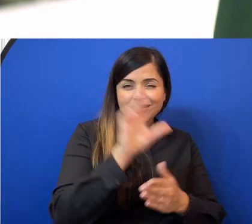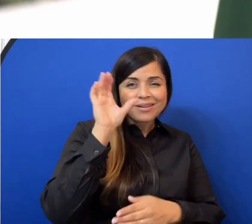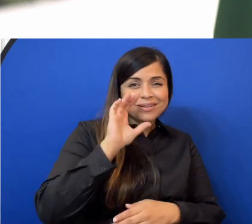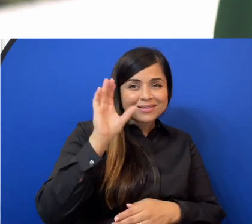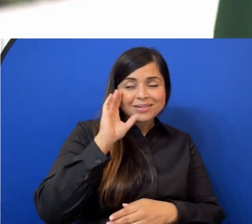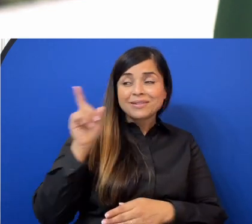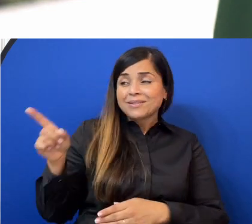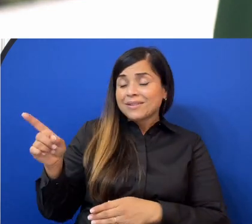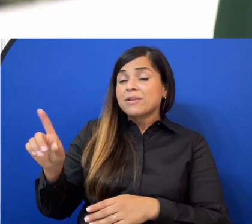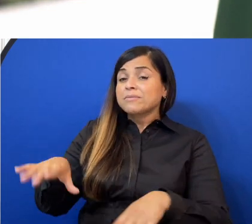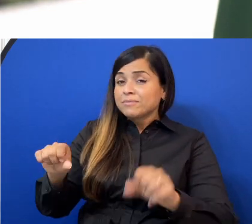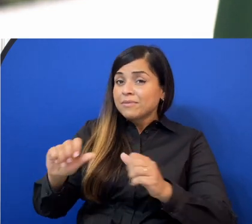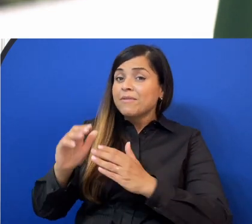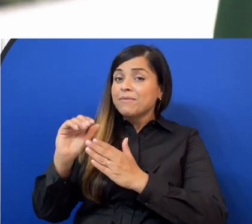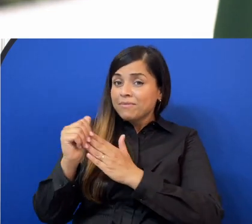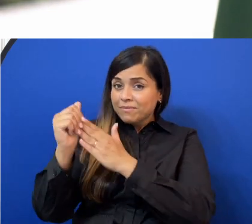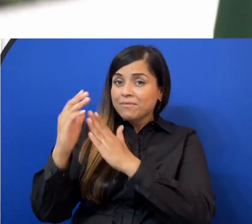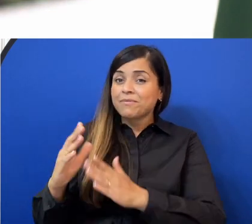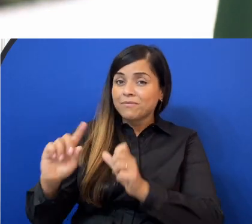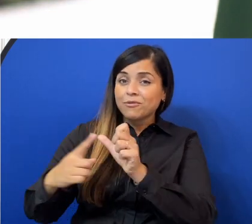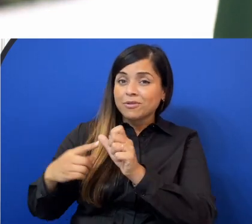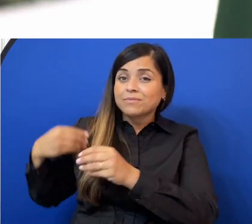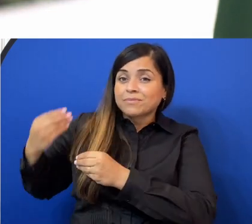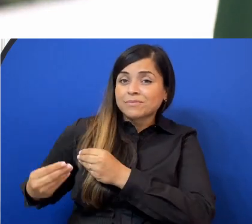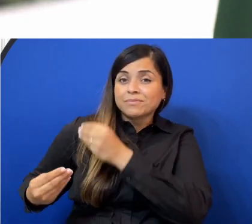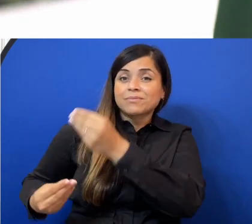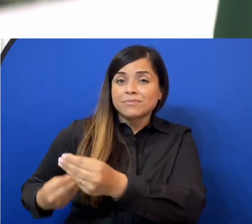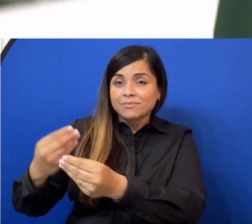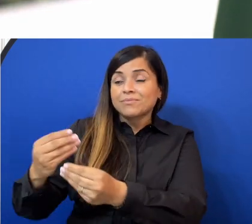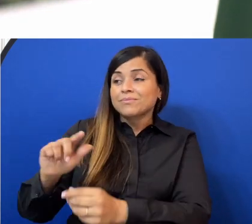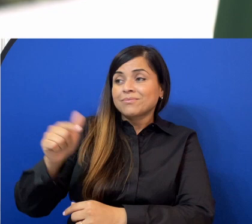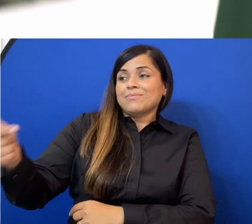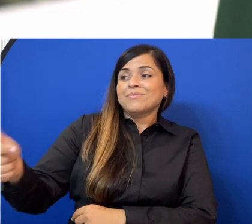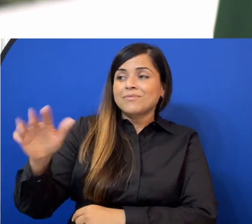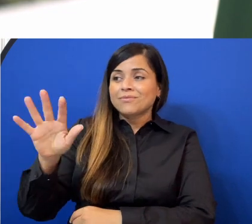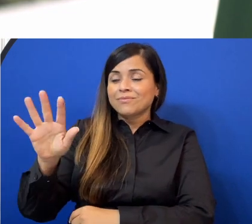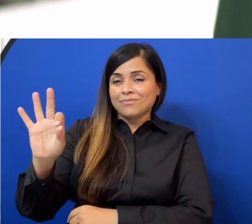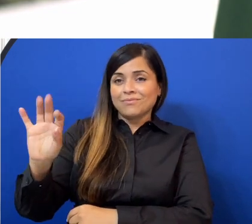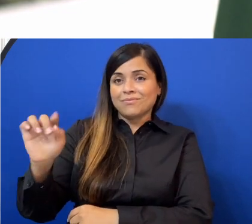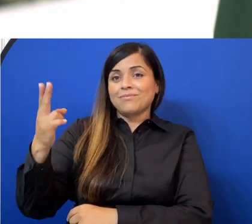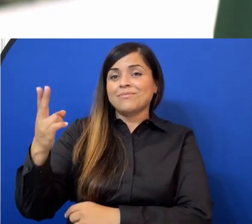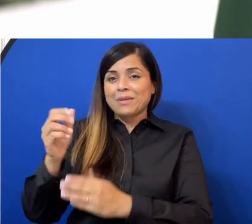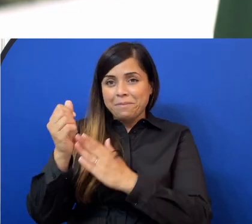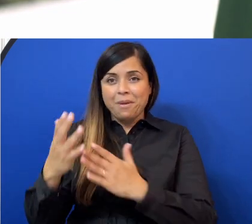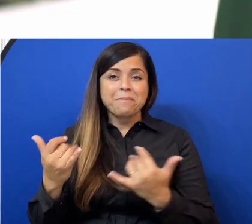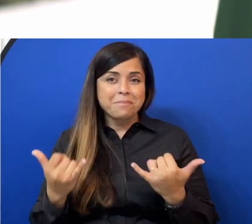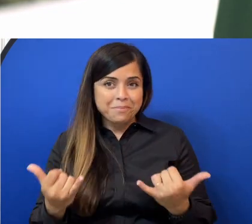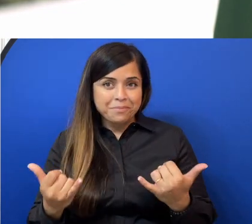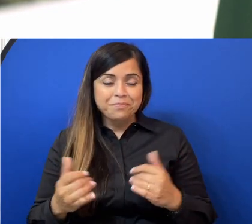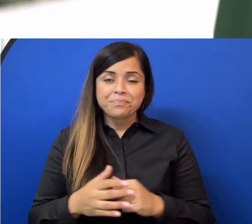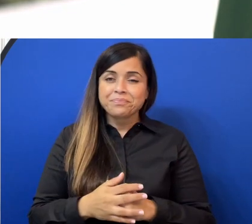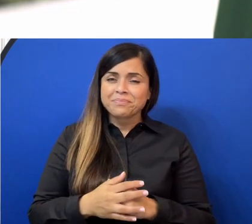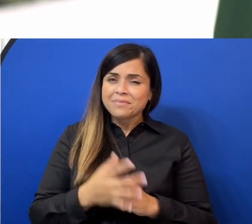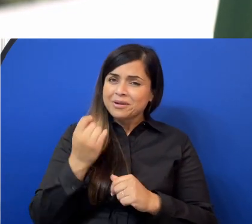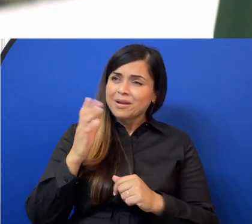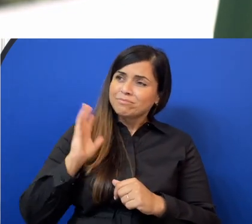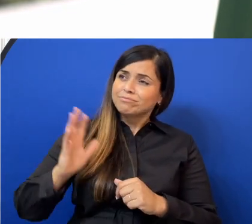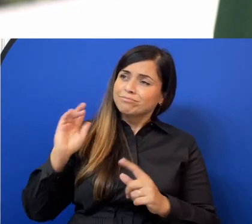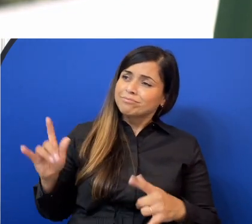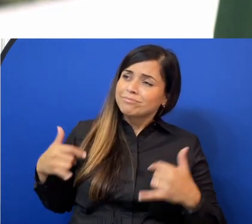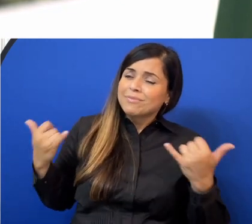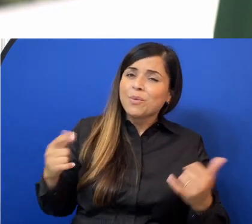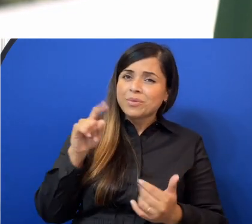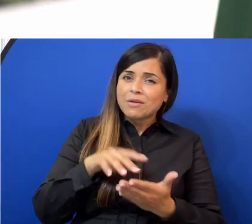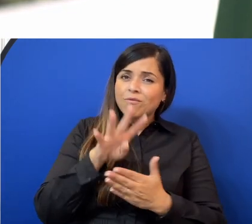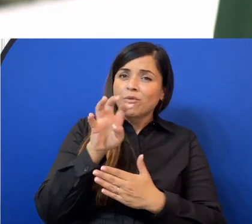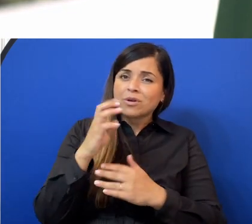Khan. Throughout the Ismaili Imamat's 1400-year-old history, it has sought to uphold the values of a thinking Islam,